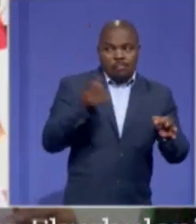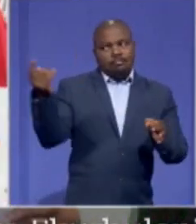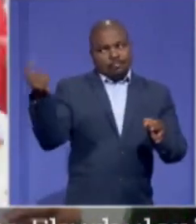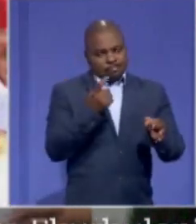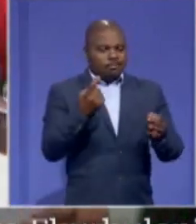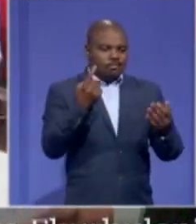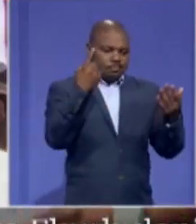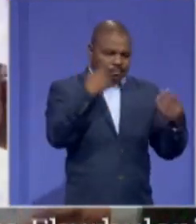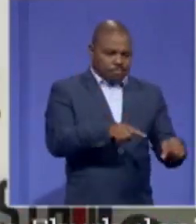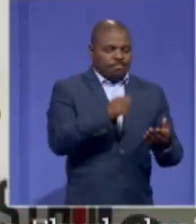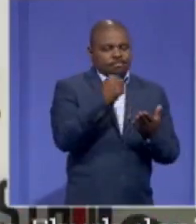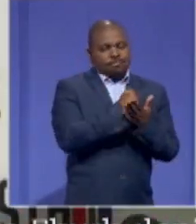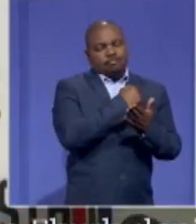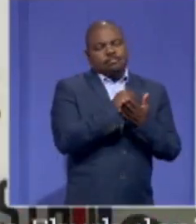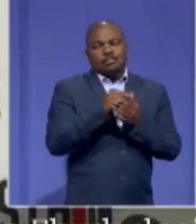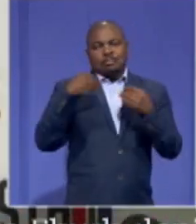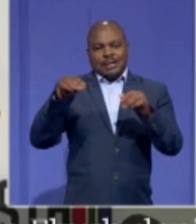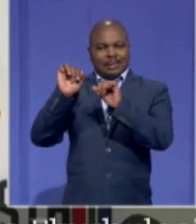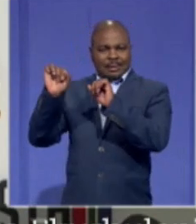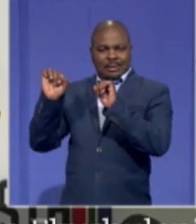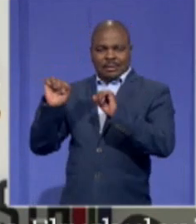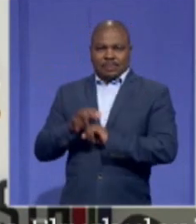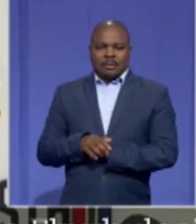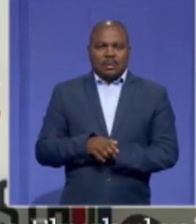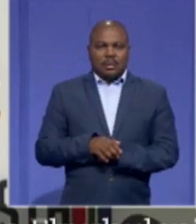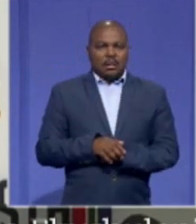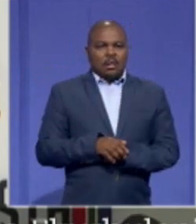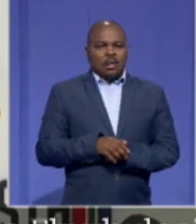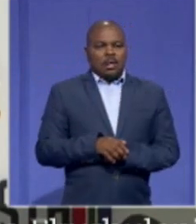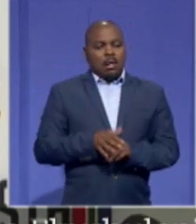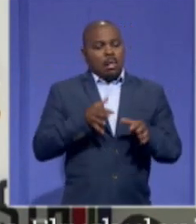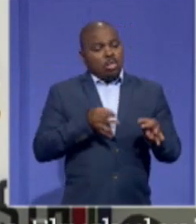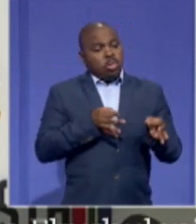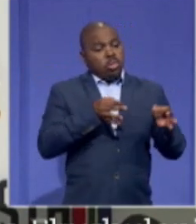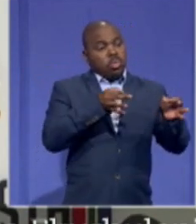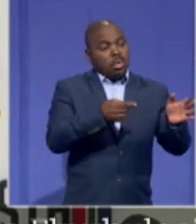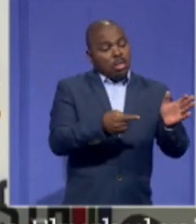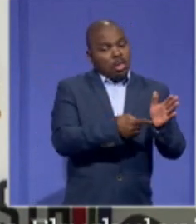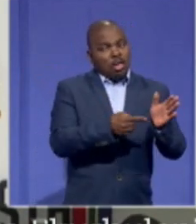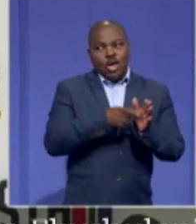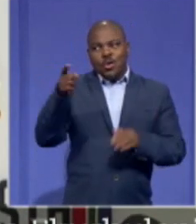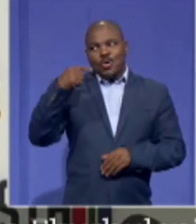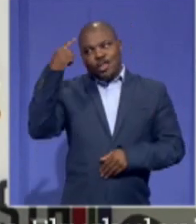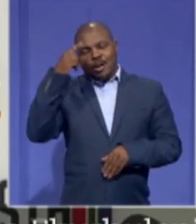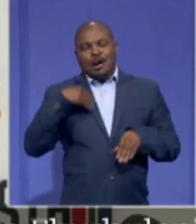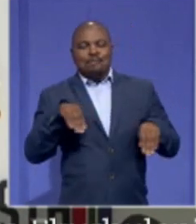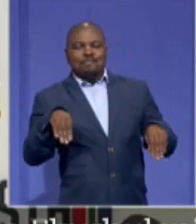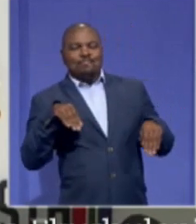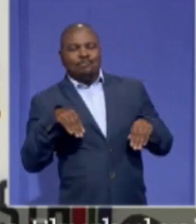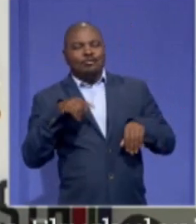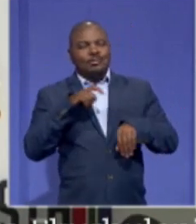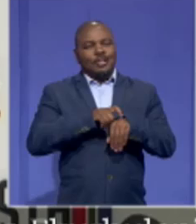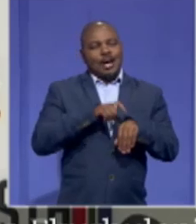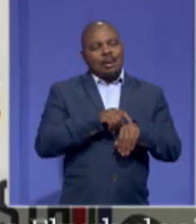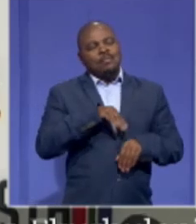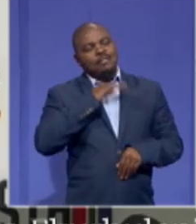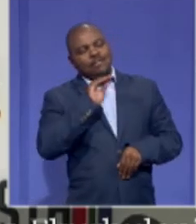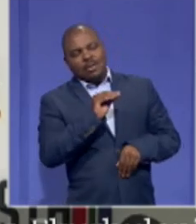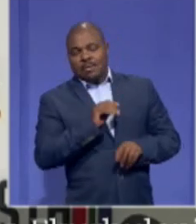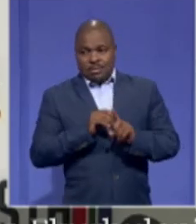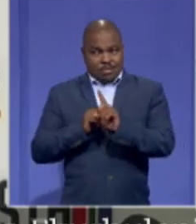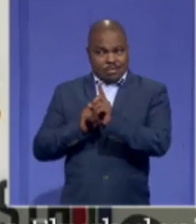dikgwebo tsa bona. This extension should not be seen as a time for relaxation, but as an opportunity to